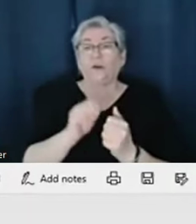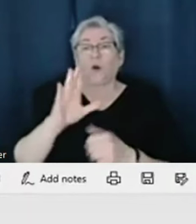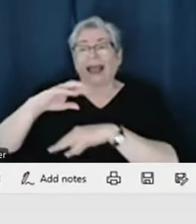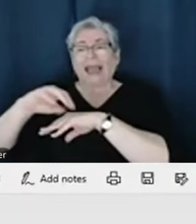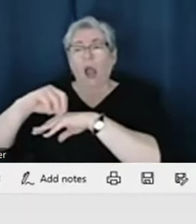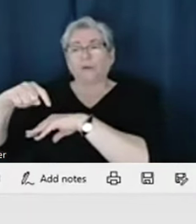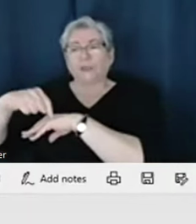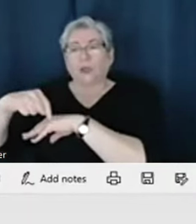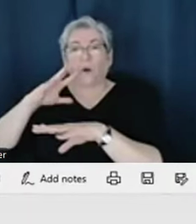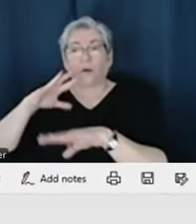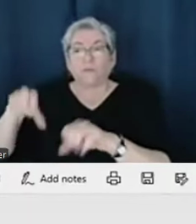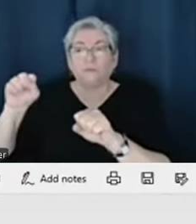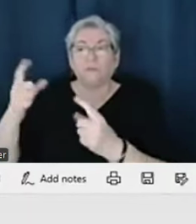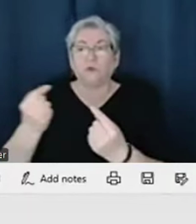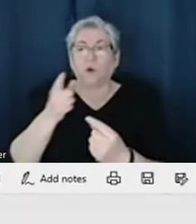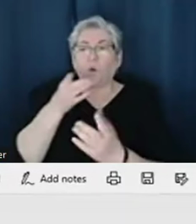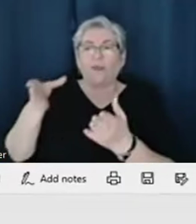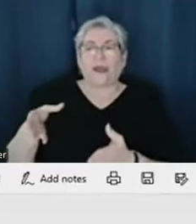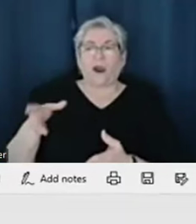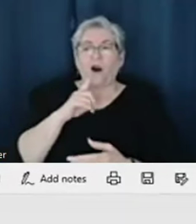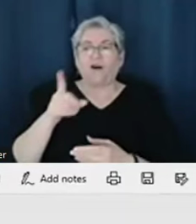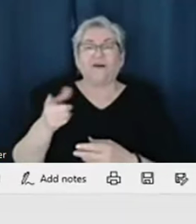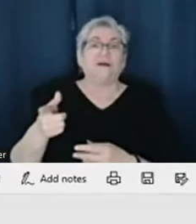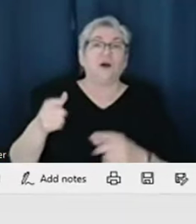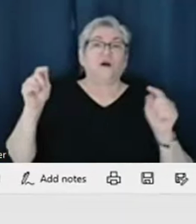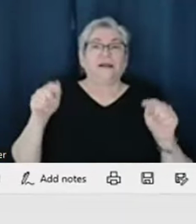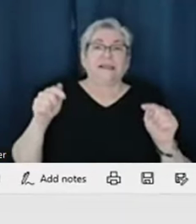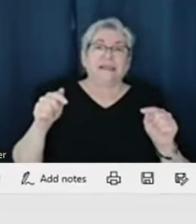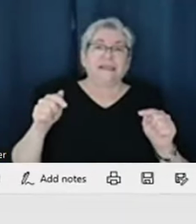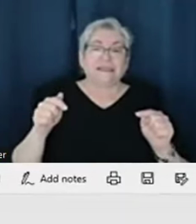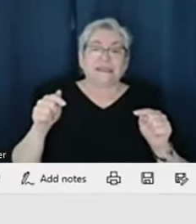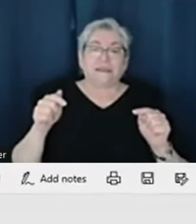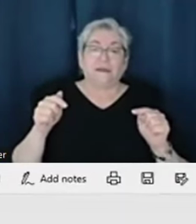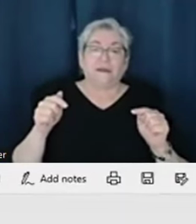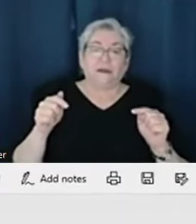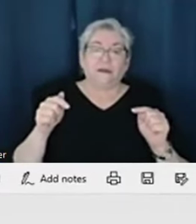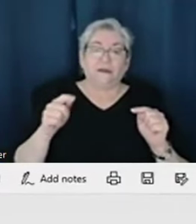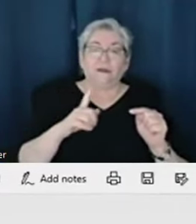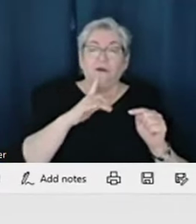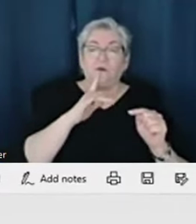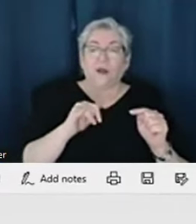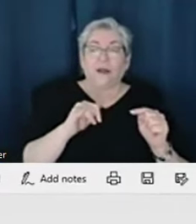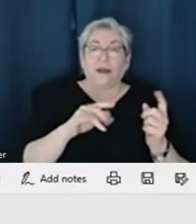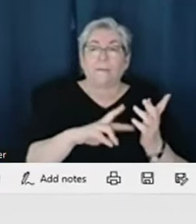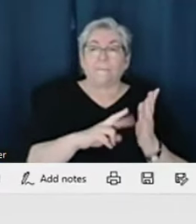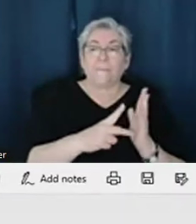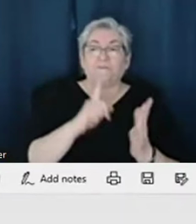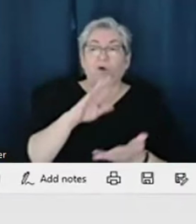And so this is meant really for a center to be able to get the